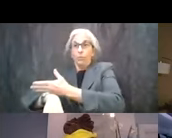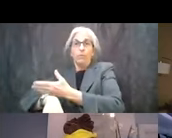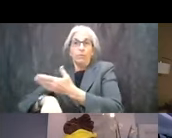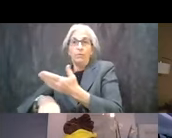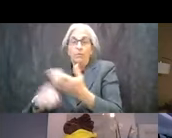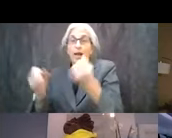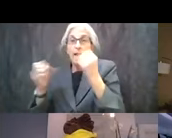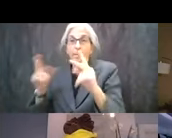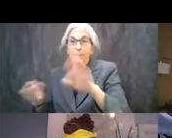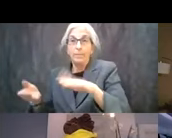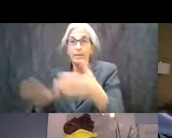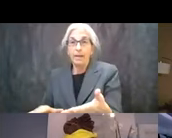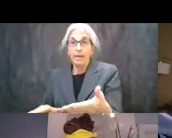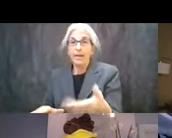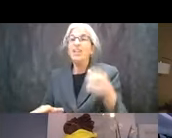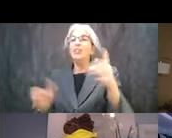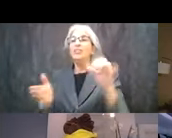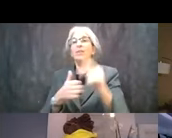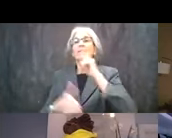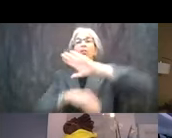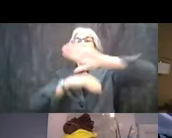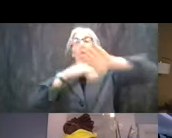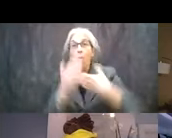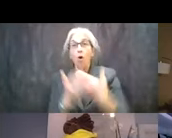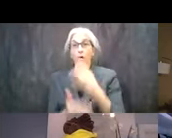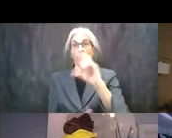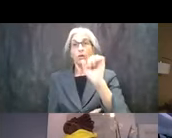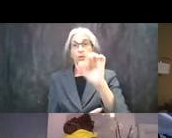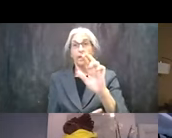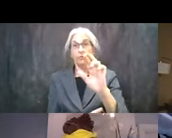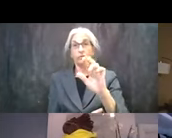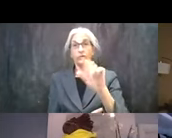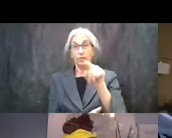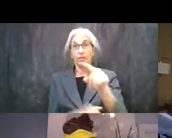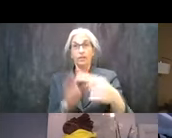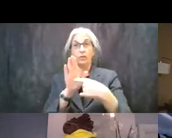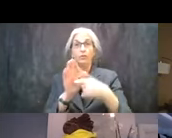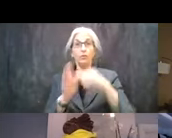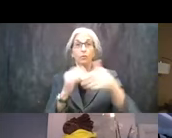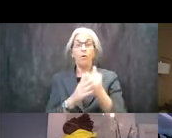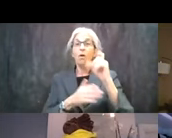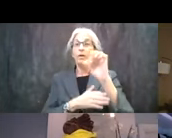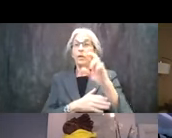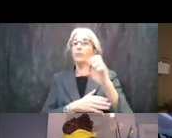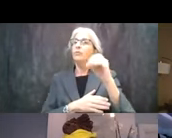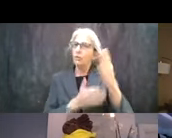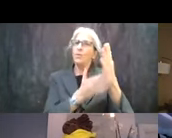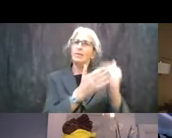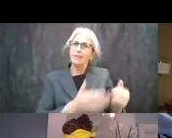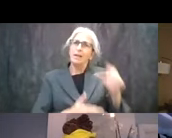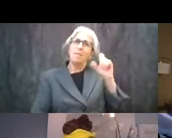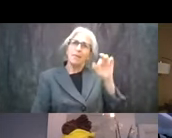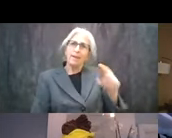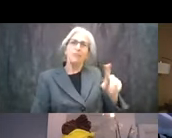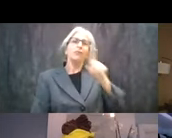these aggregate data hide the fact that our progress in cancer is not uniform. In some diseases, it's really good and very